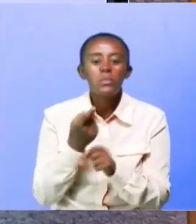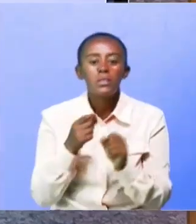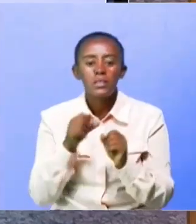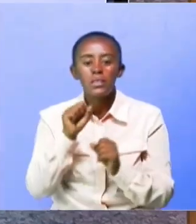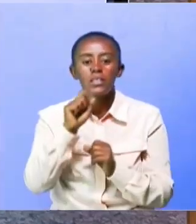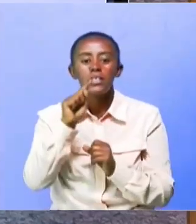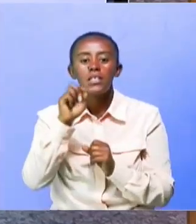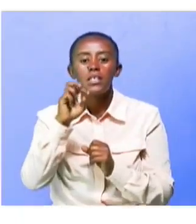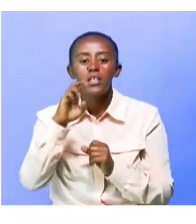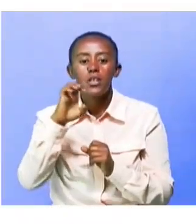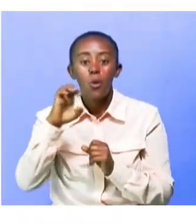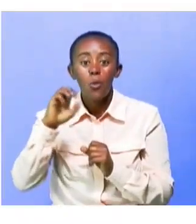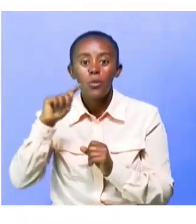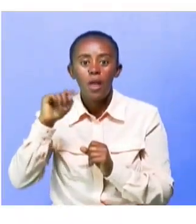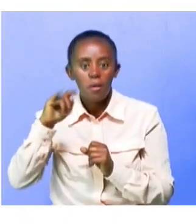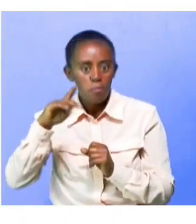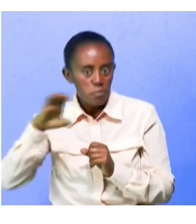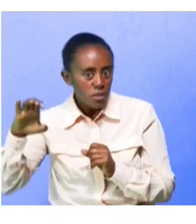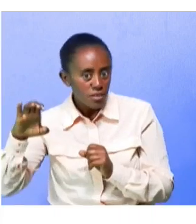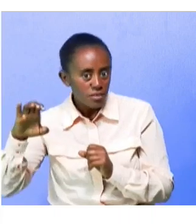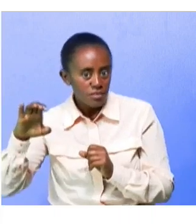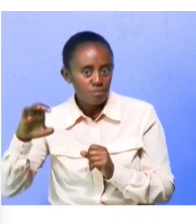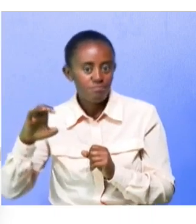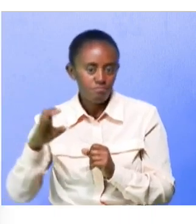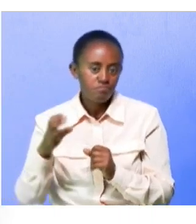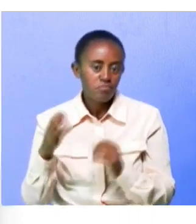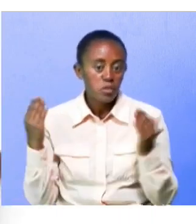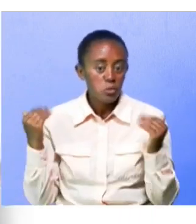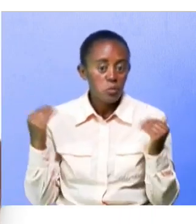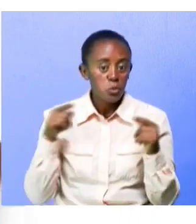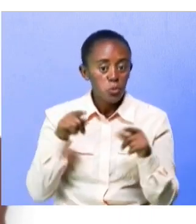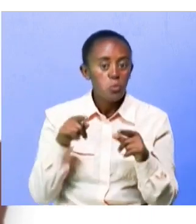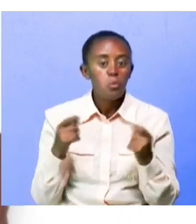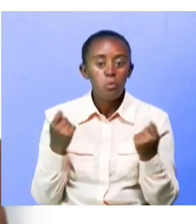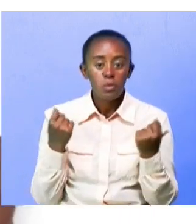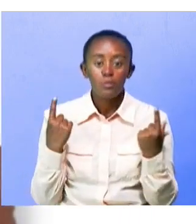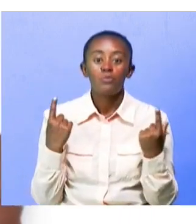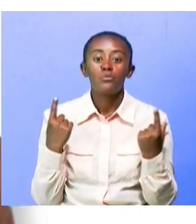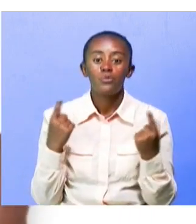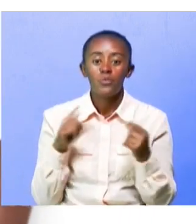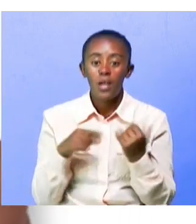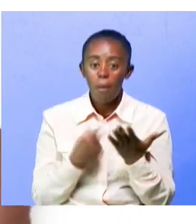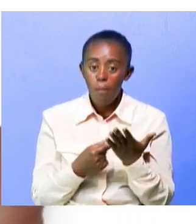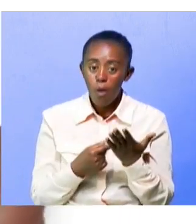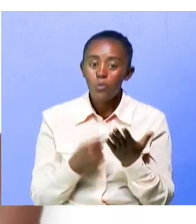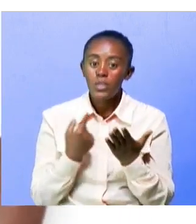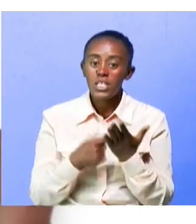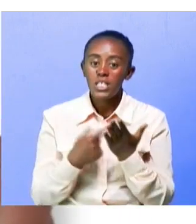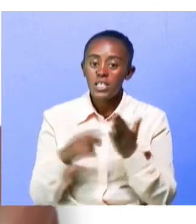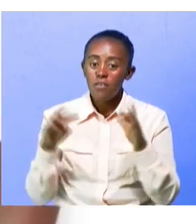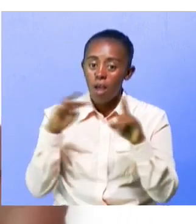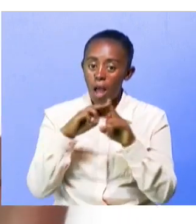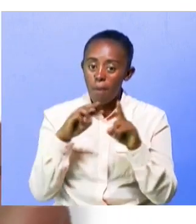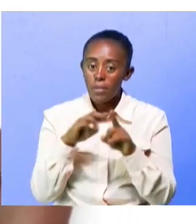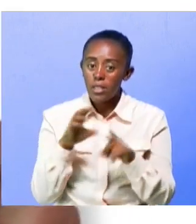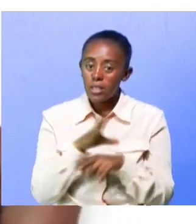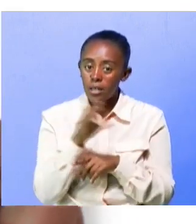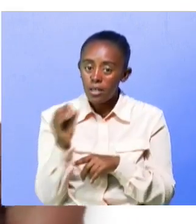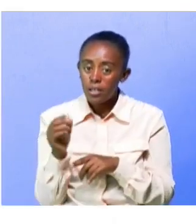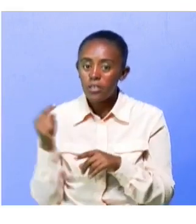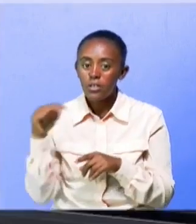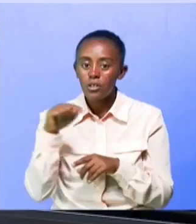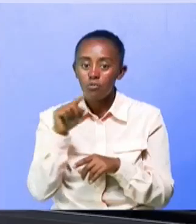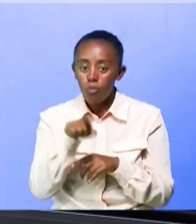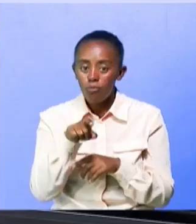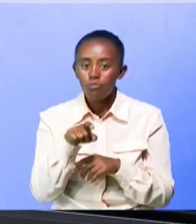stereotype. I hope that you understood about these vocabularies, and then you have to